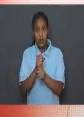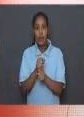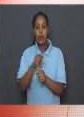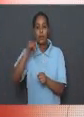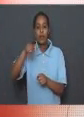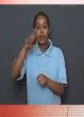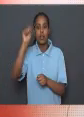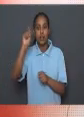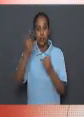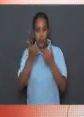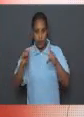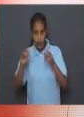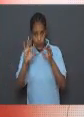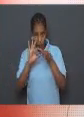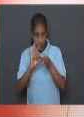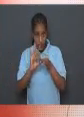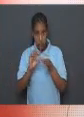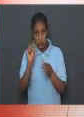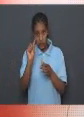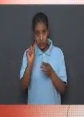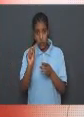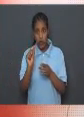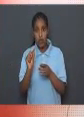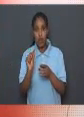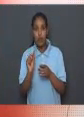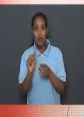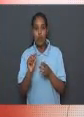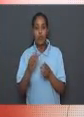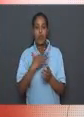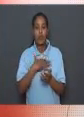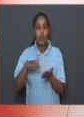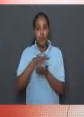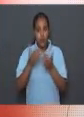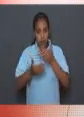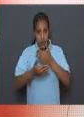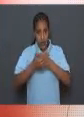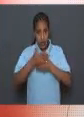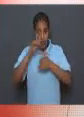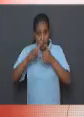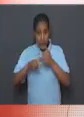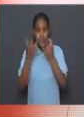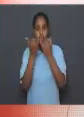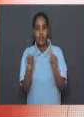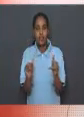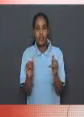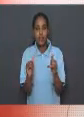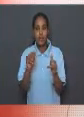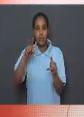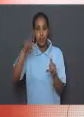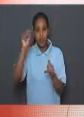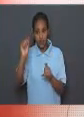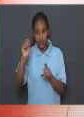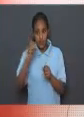wire connected to a piece of platinum foil that is covered with finely divided platinum